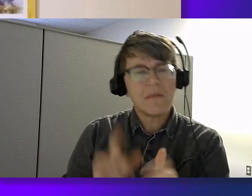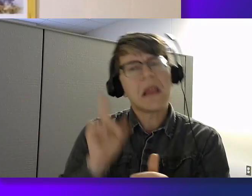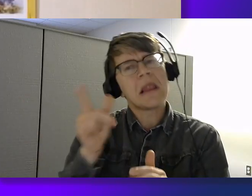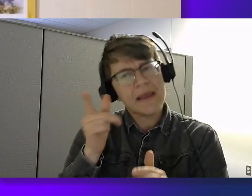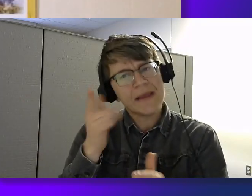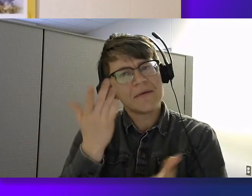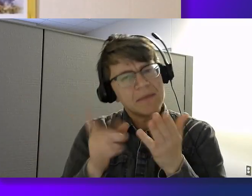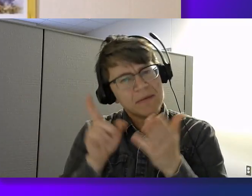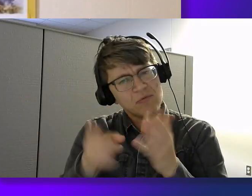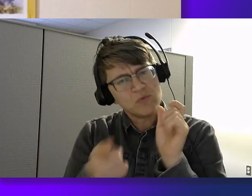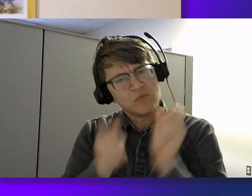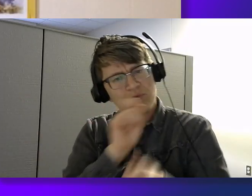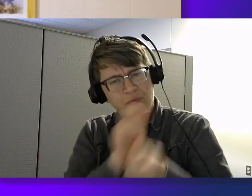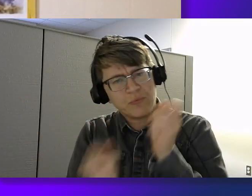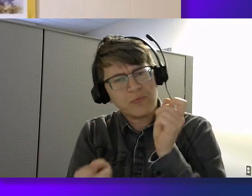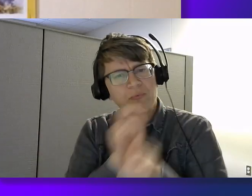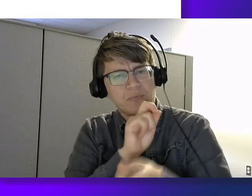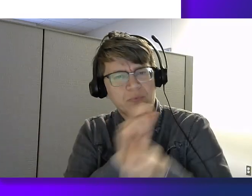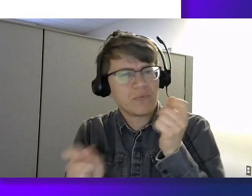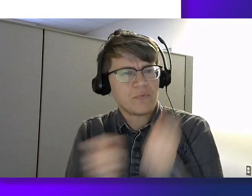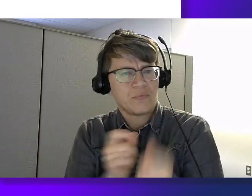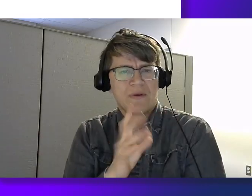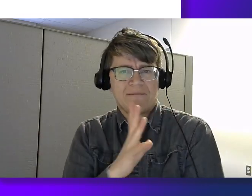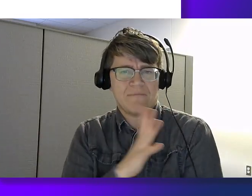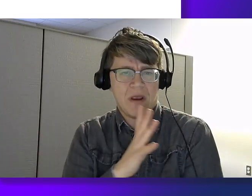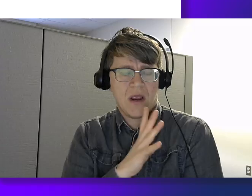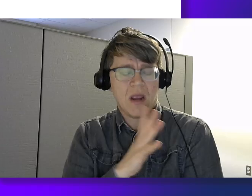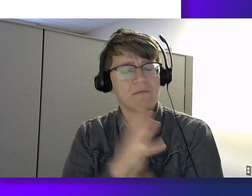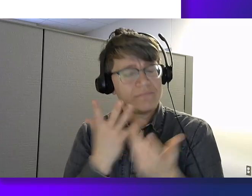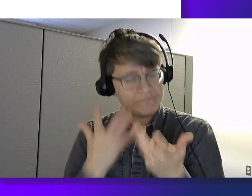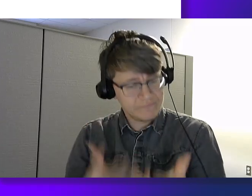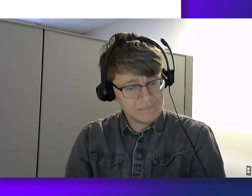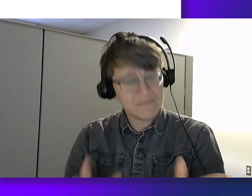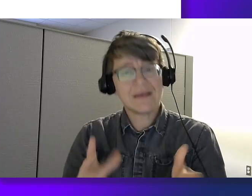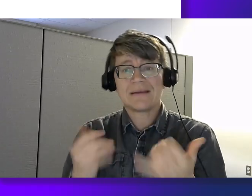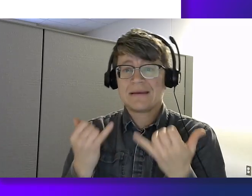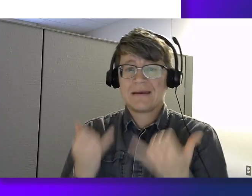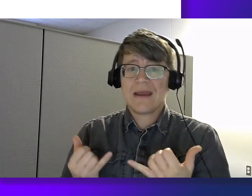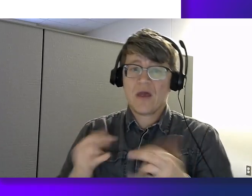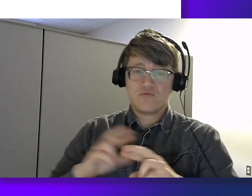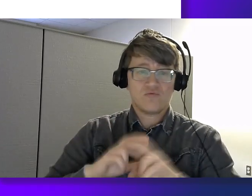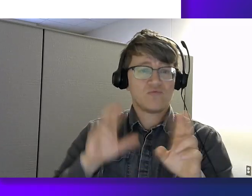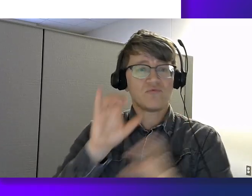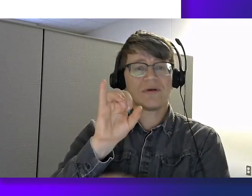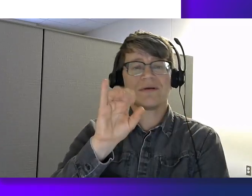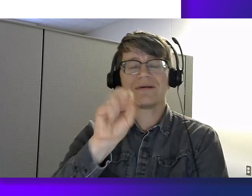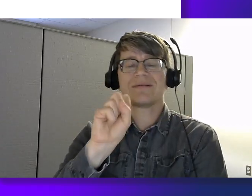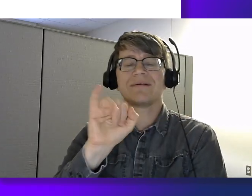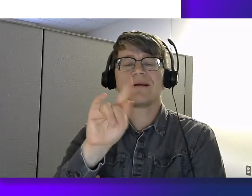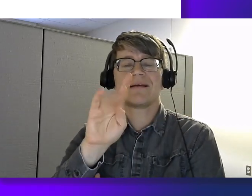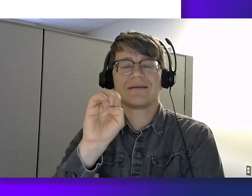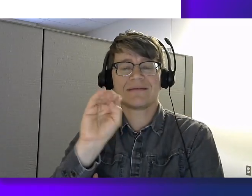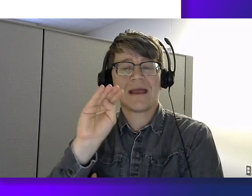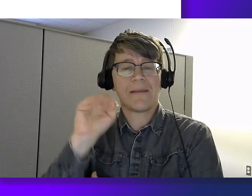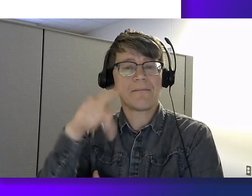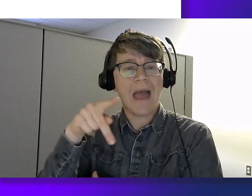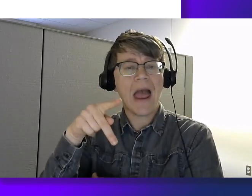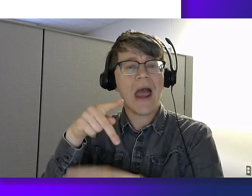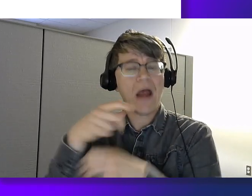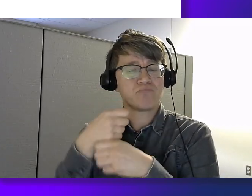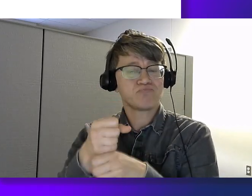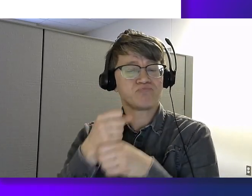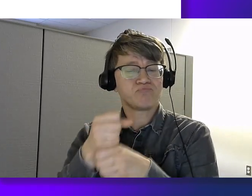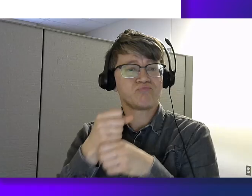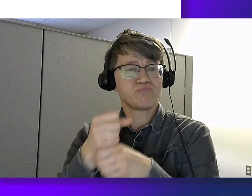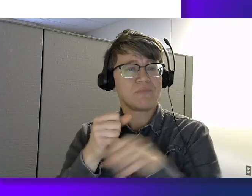write the XML sitemap and submit it to search engines. Once you've planned out how your website will be organized, you'll create the XML sitemap, put it on your web